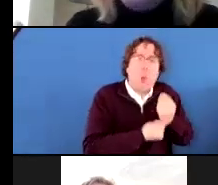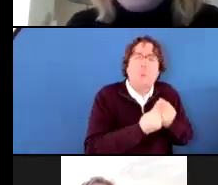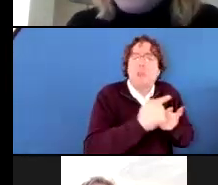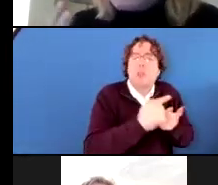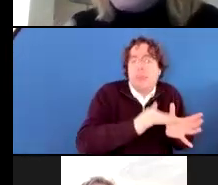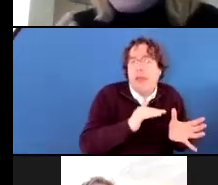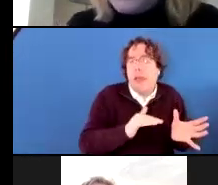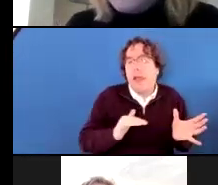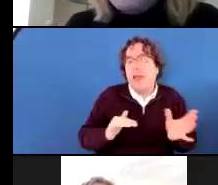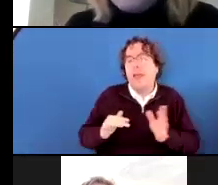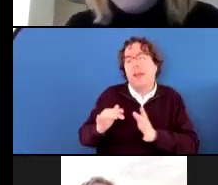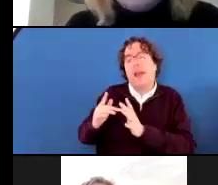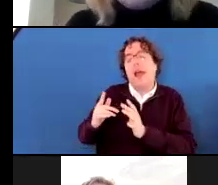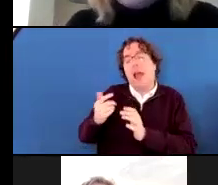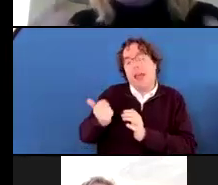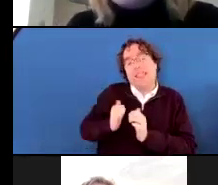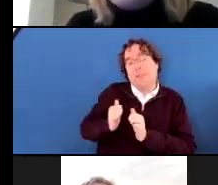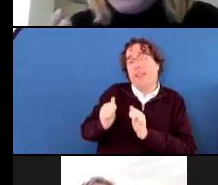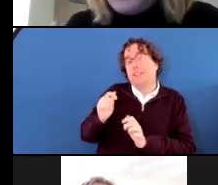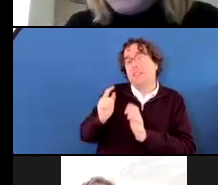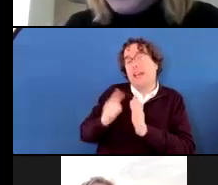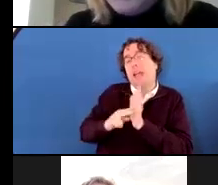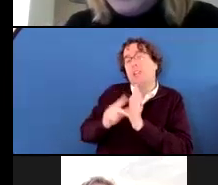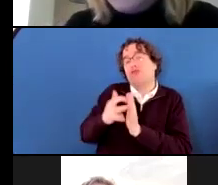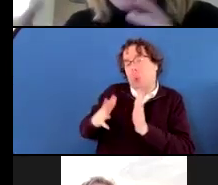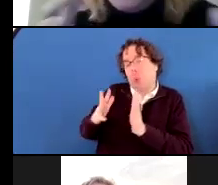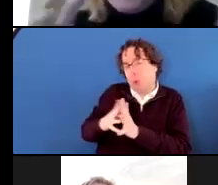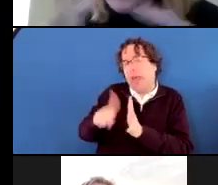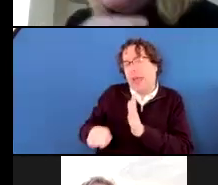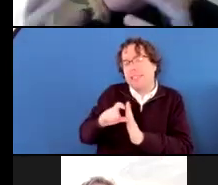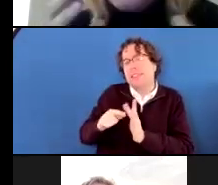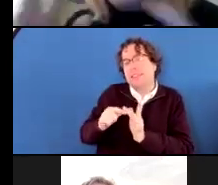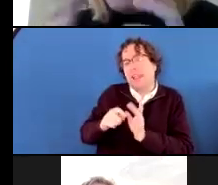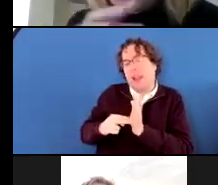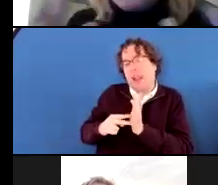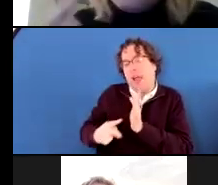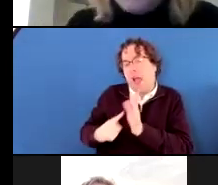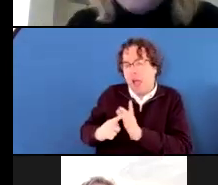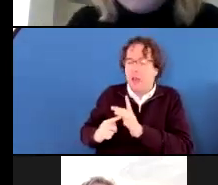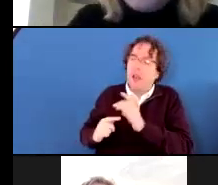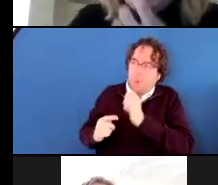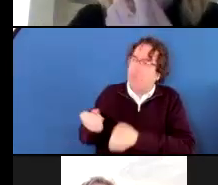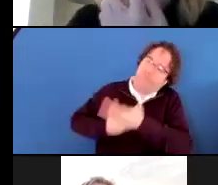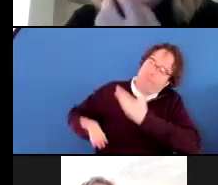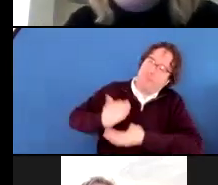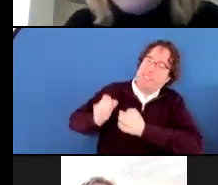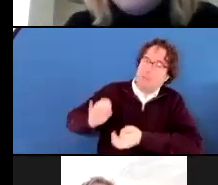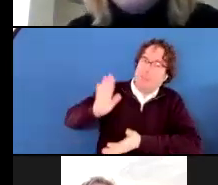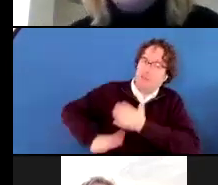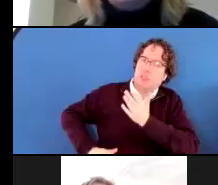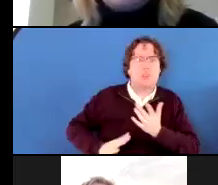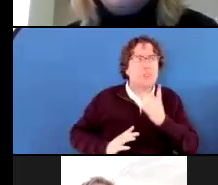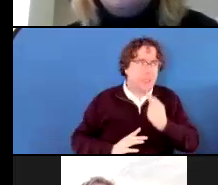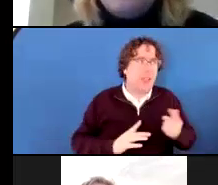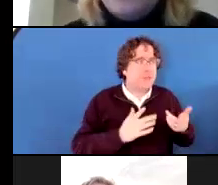fellow alumni, will speak to that later on. But there is rich learning to be gained from working alongside your fellow